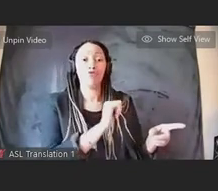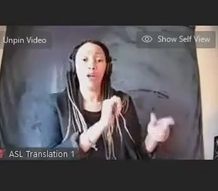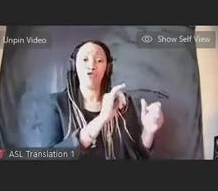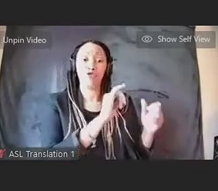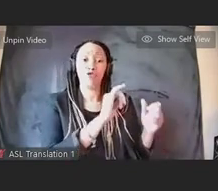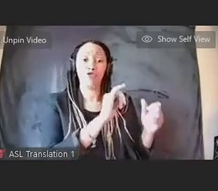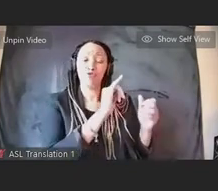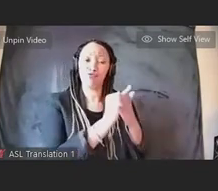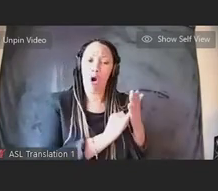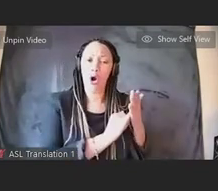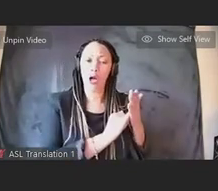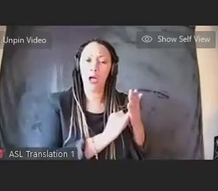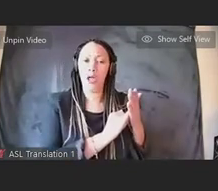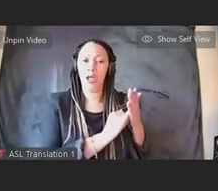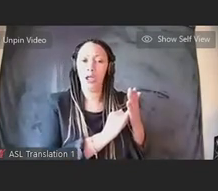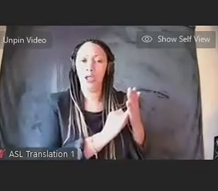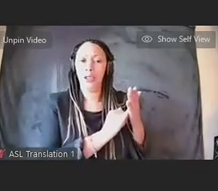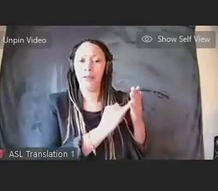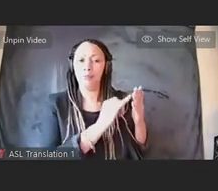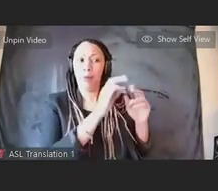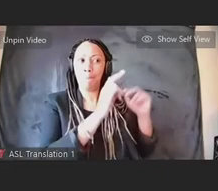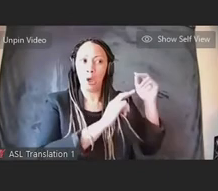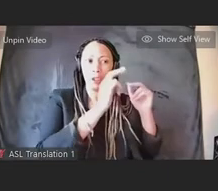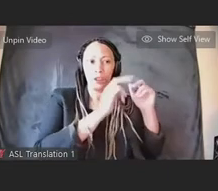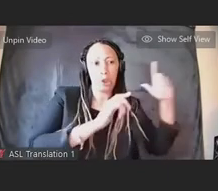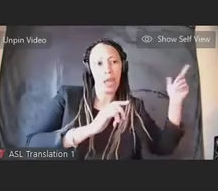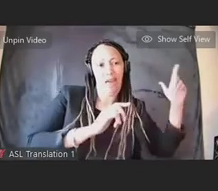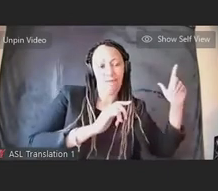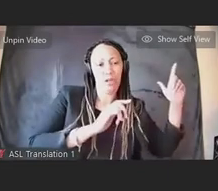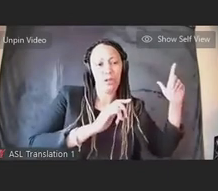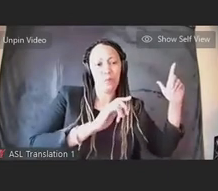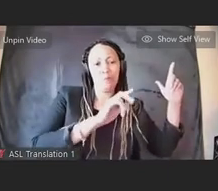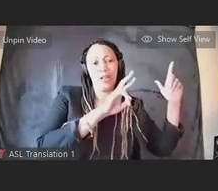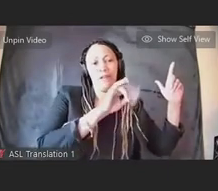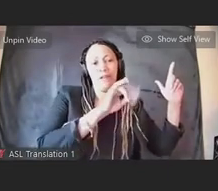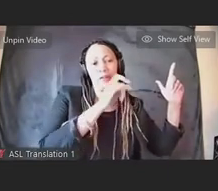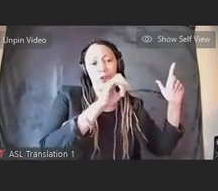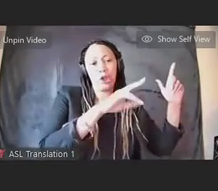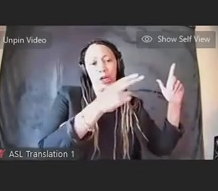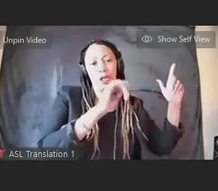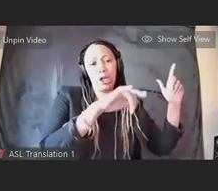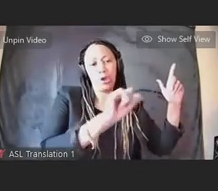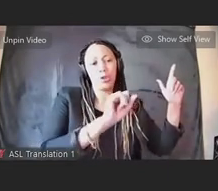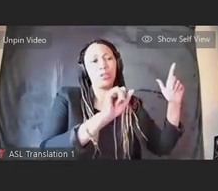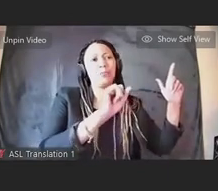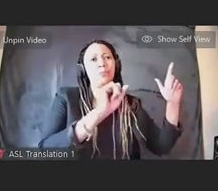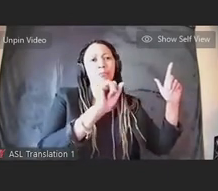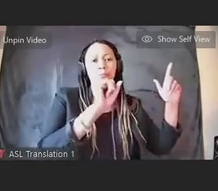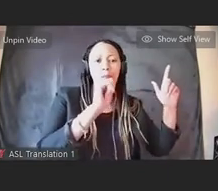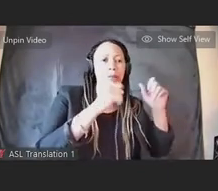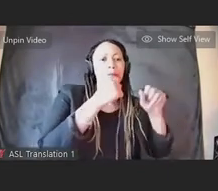you go. He was trying to draw off of the buildings to the left. Vinegar Hill is obviously a century-old community,